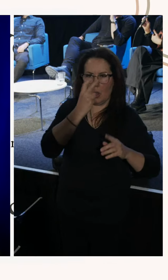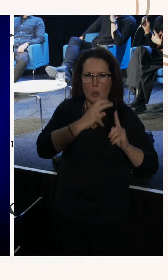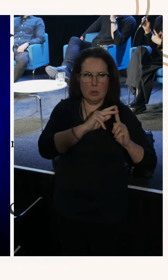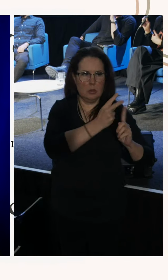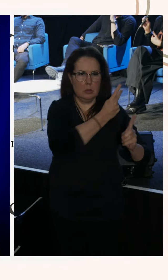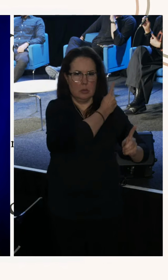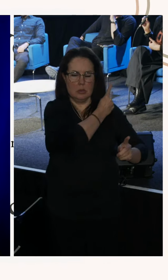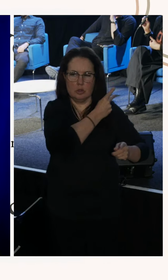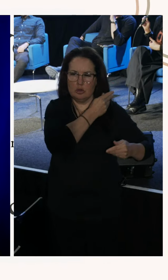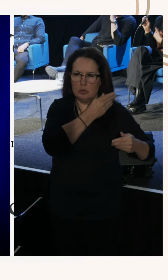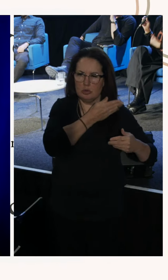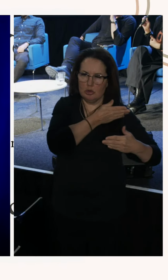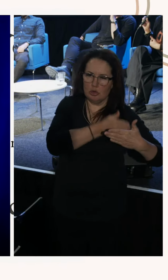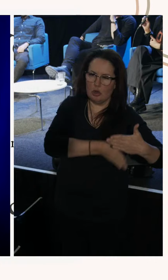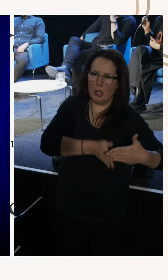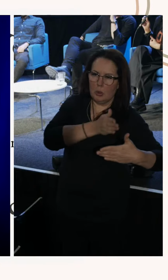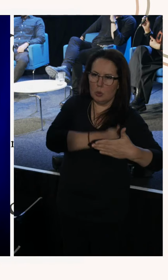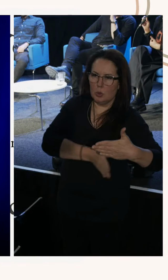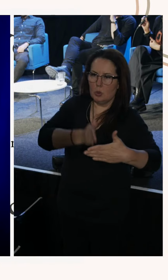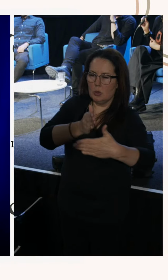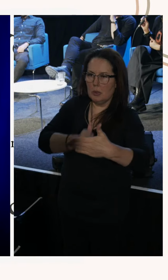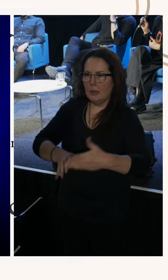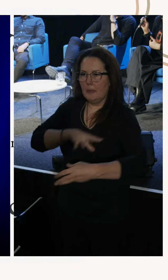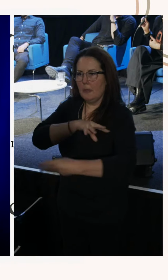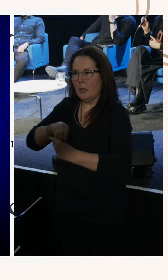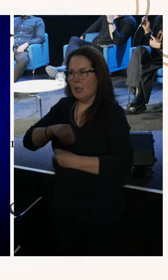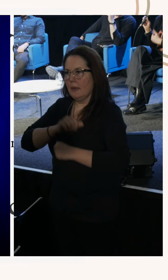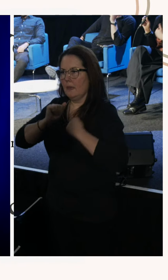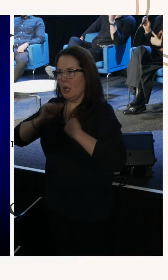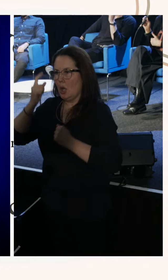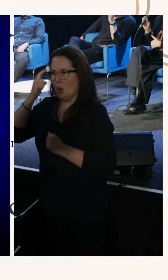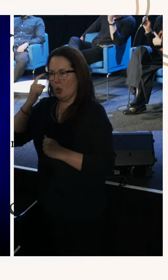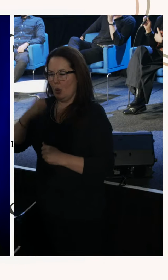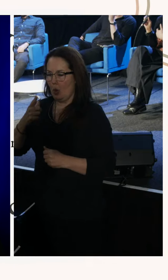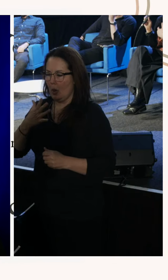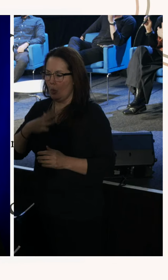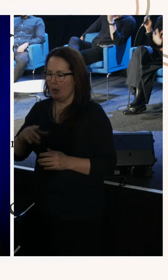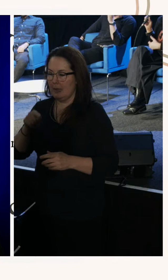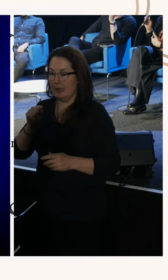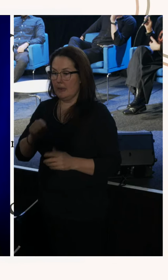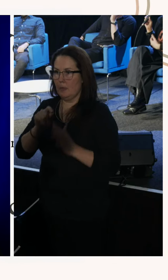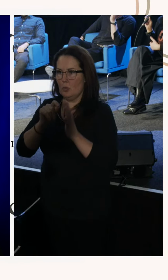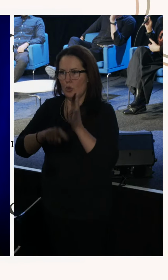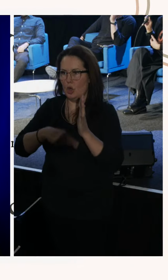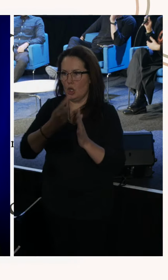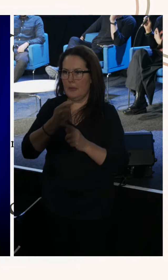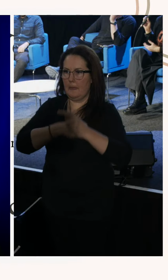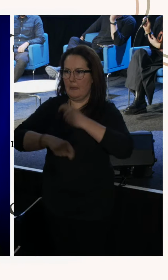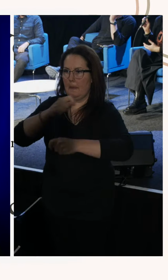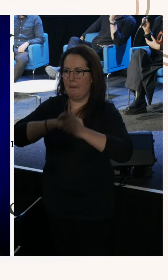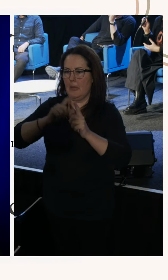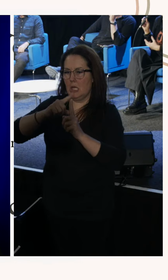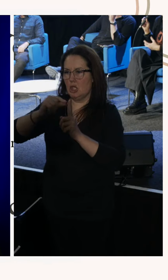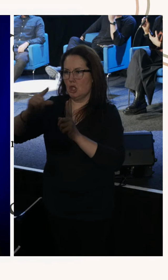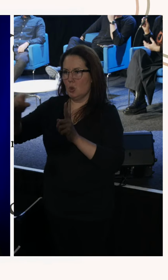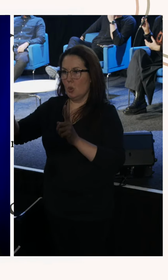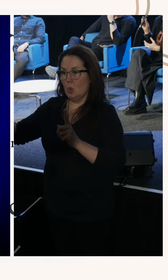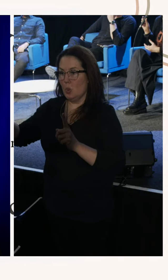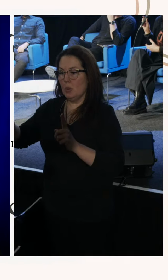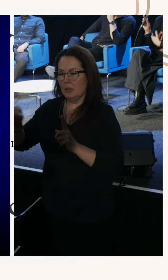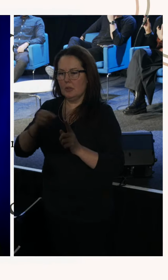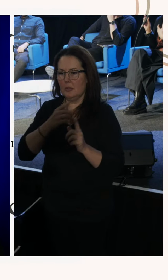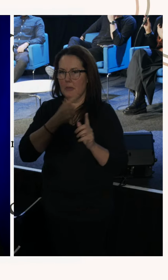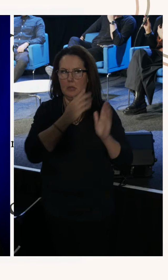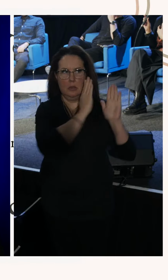been that's a part of a logic of why we've wanted this digitisation project, to ensure that there is actually a tangible, engageable